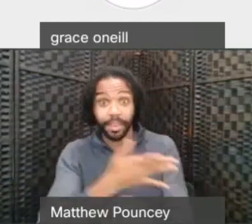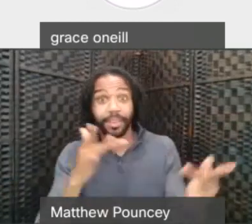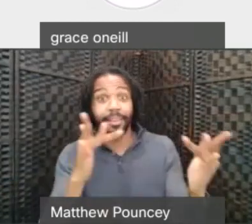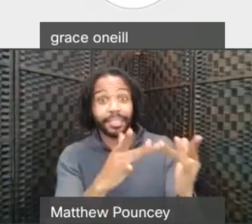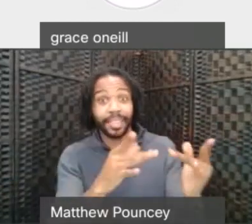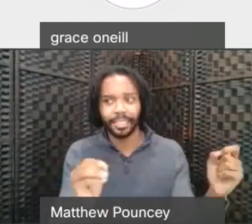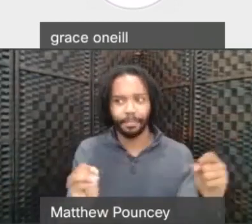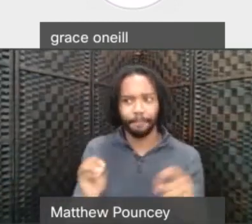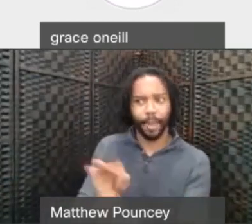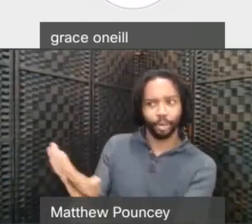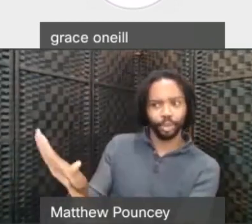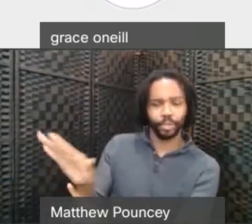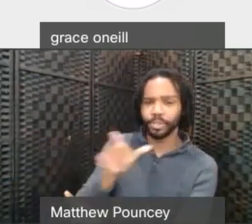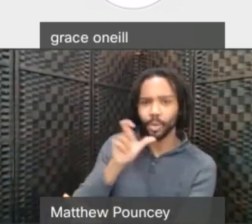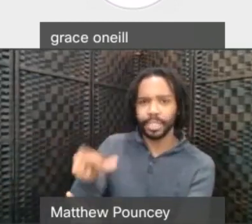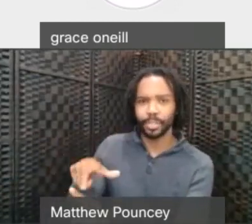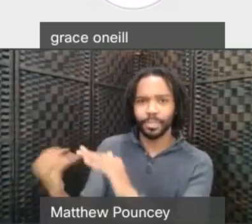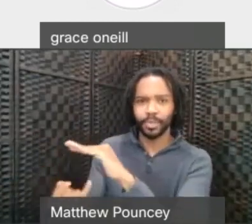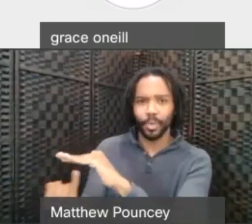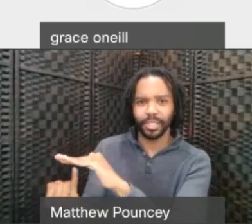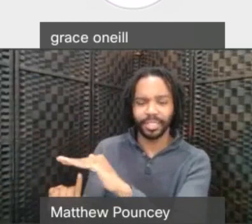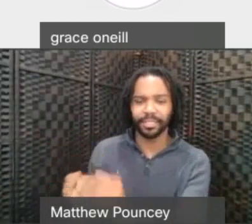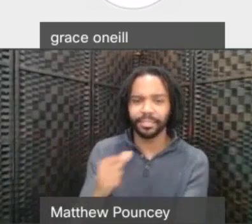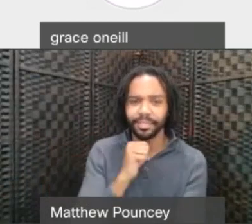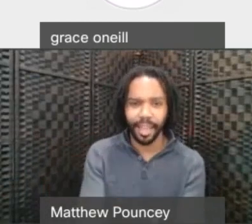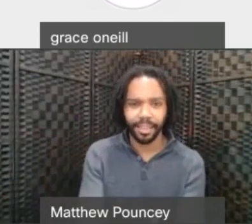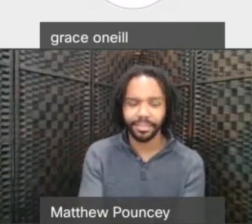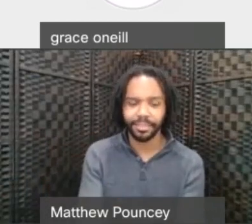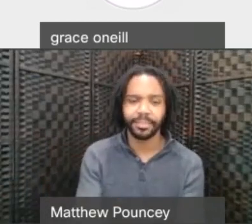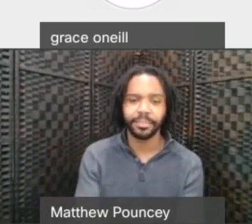no reason to be quarantining. That was the